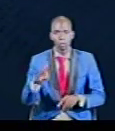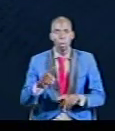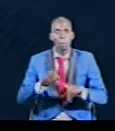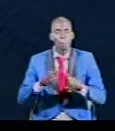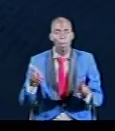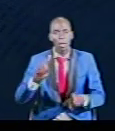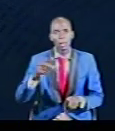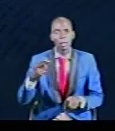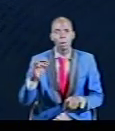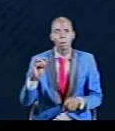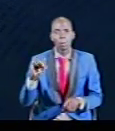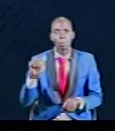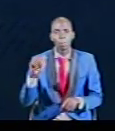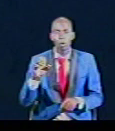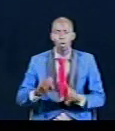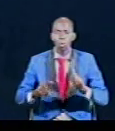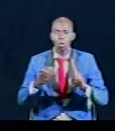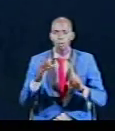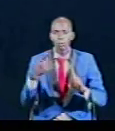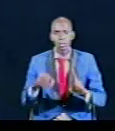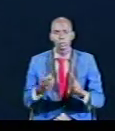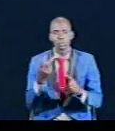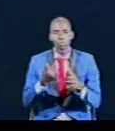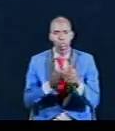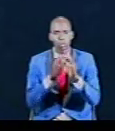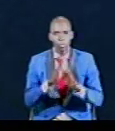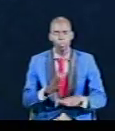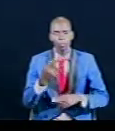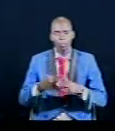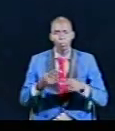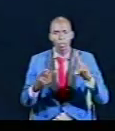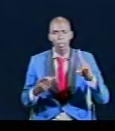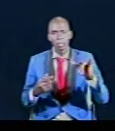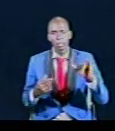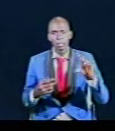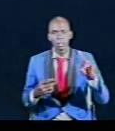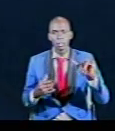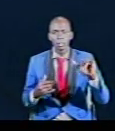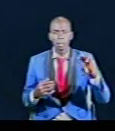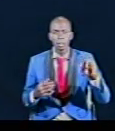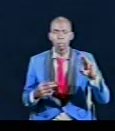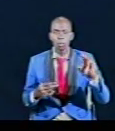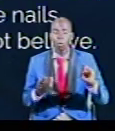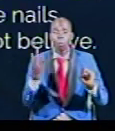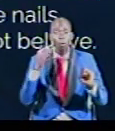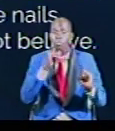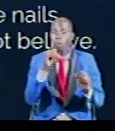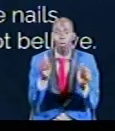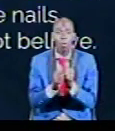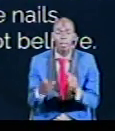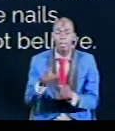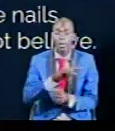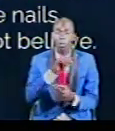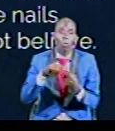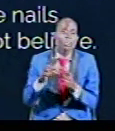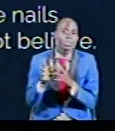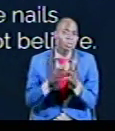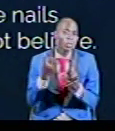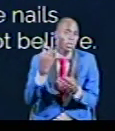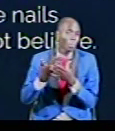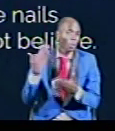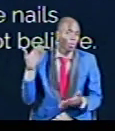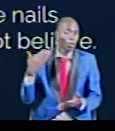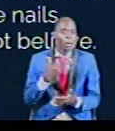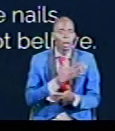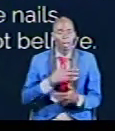12, called Didymus, was not with them when Jesus came. The other